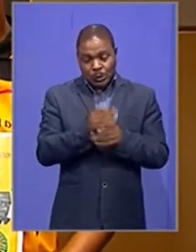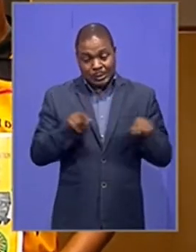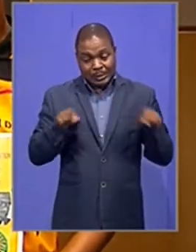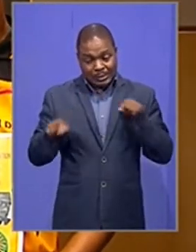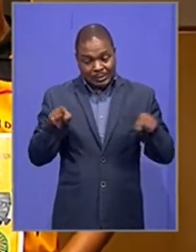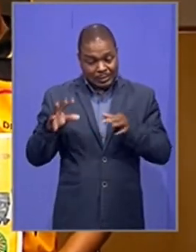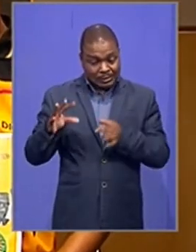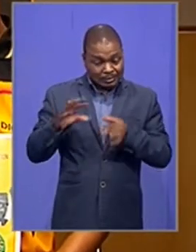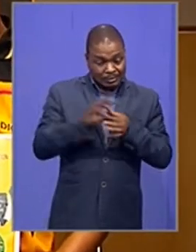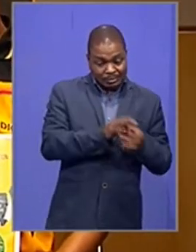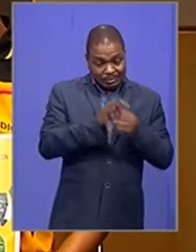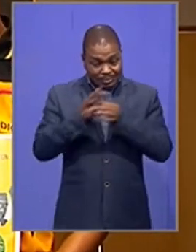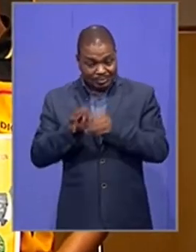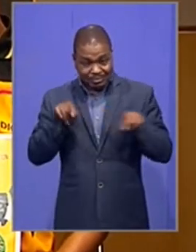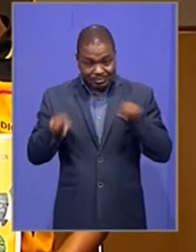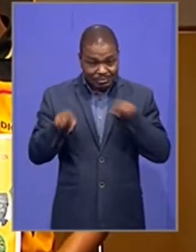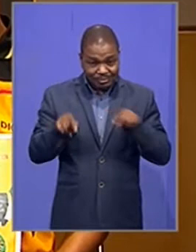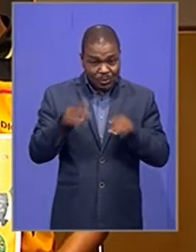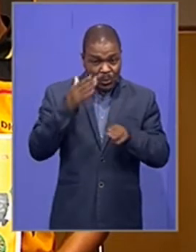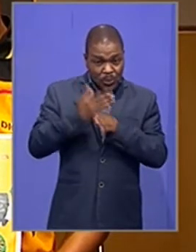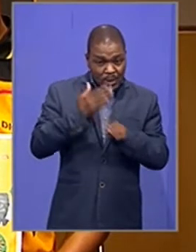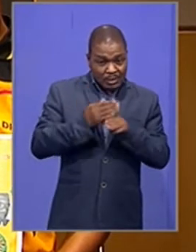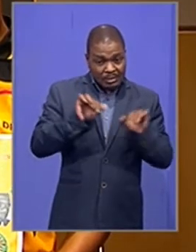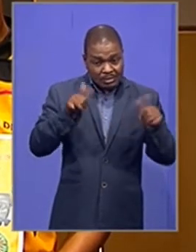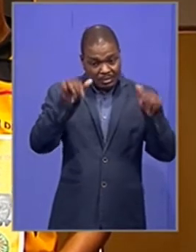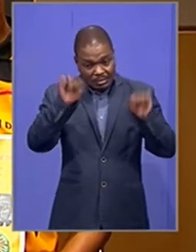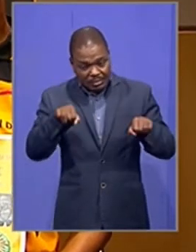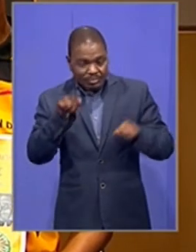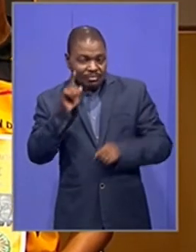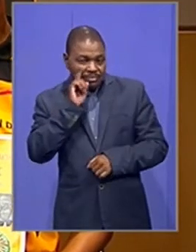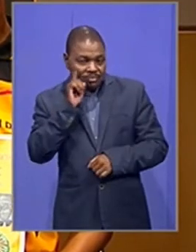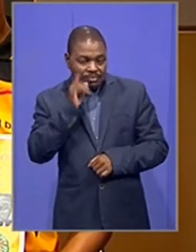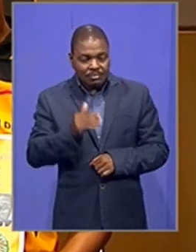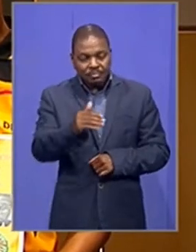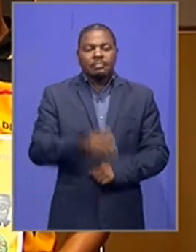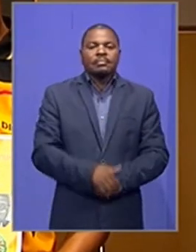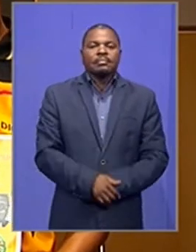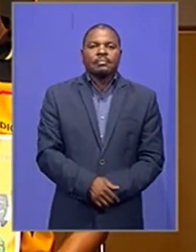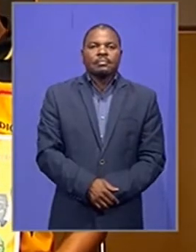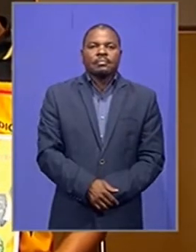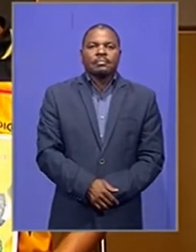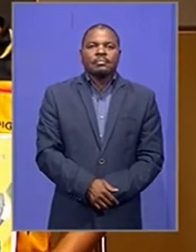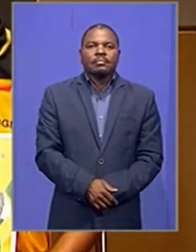maqhama pakeng tsa bobedi bona a tla fela a atlehise merero ya bona.